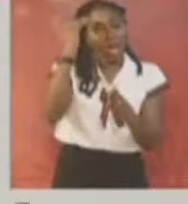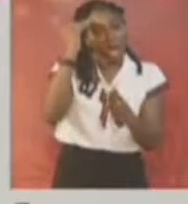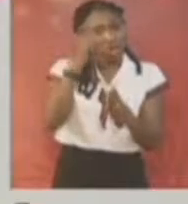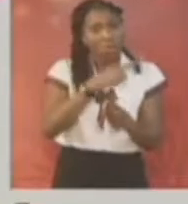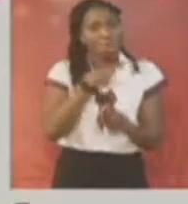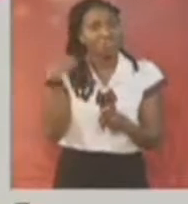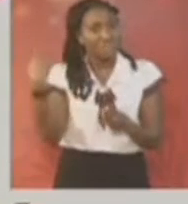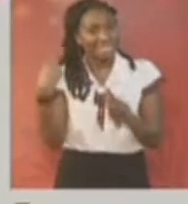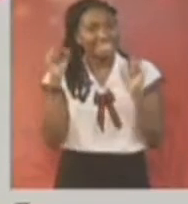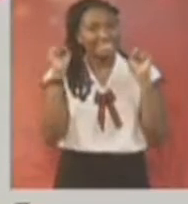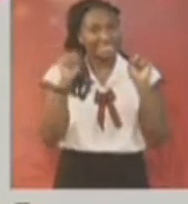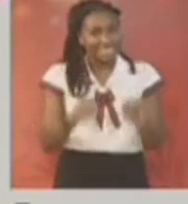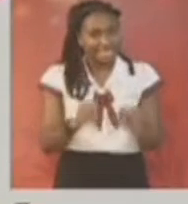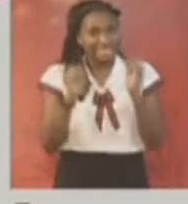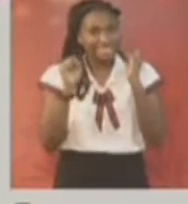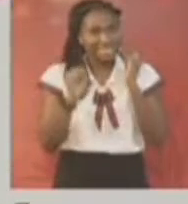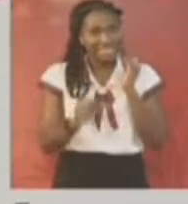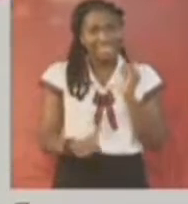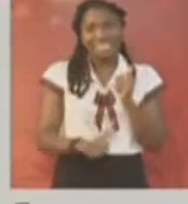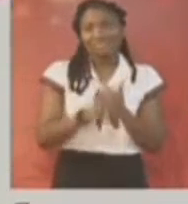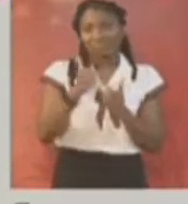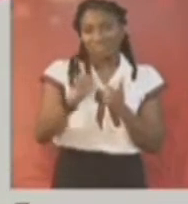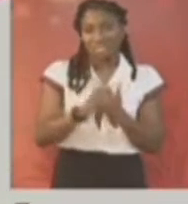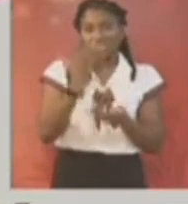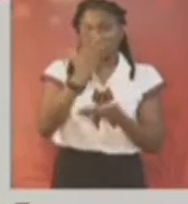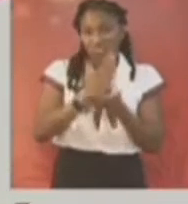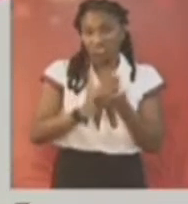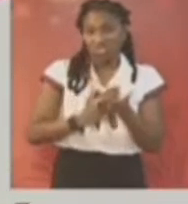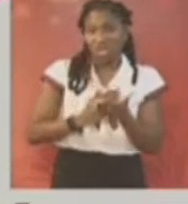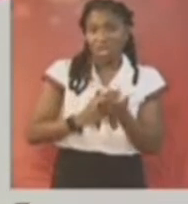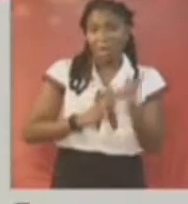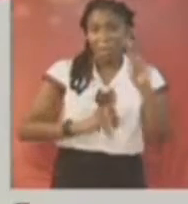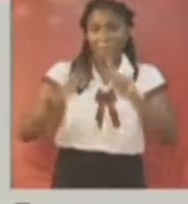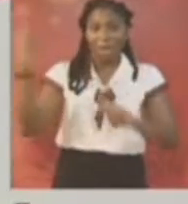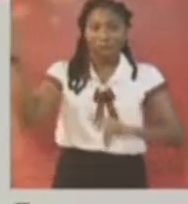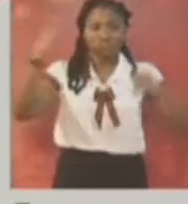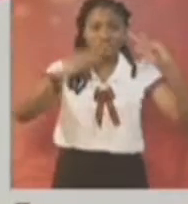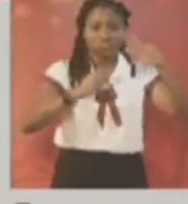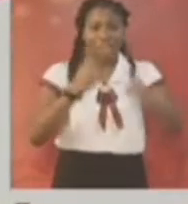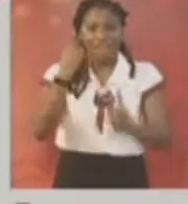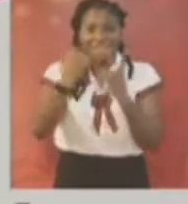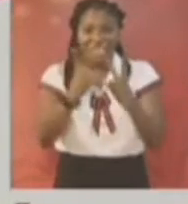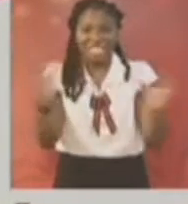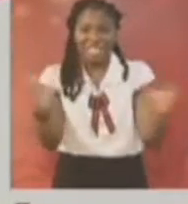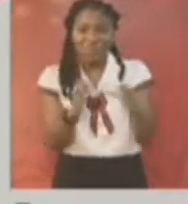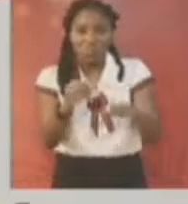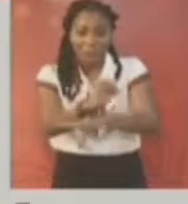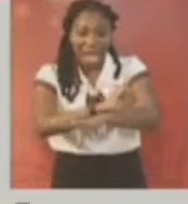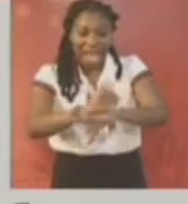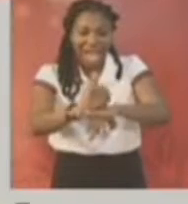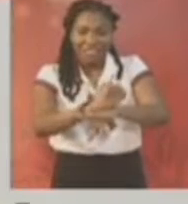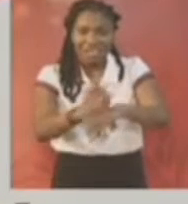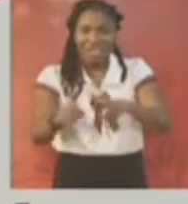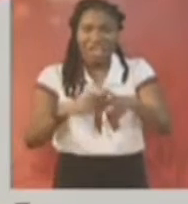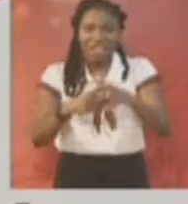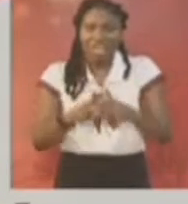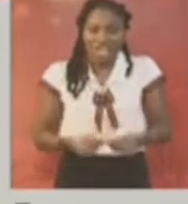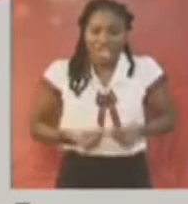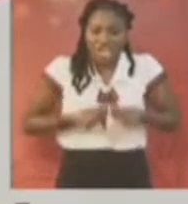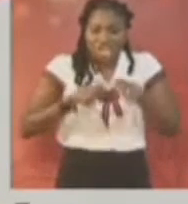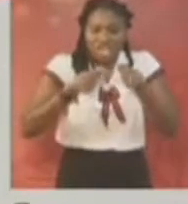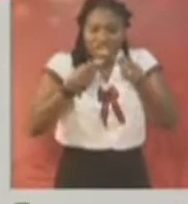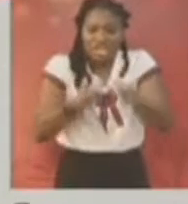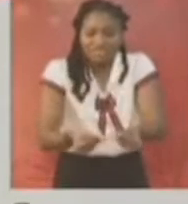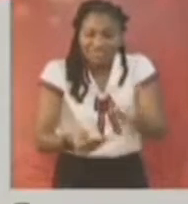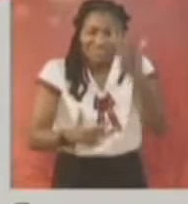and you have seen where tourists have come in, have been ill, have introduced the virus into a native population in one of